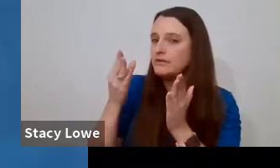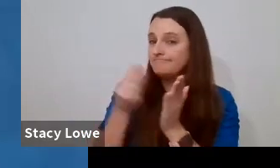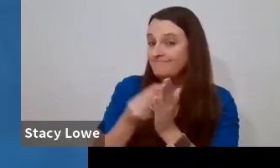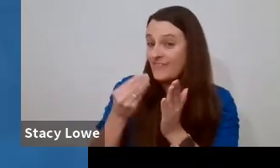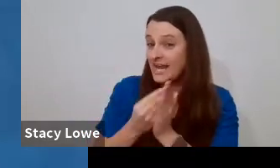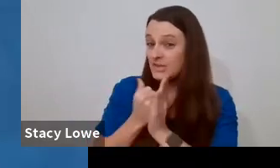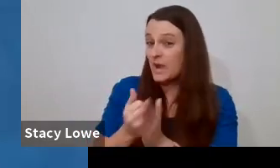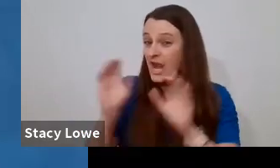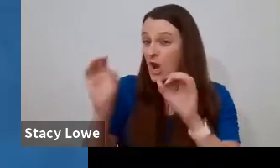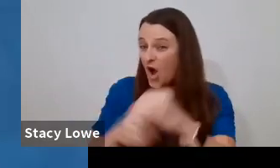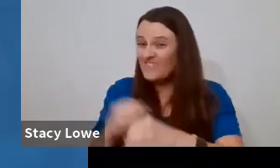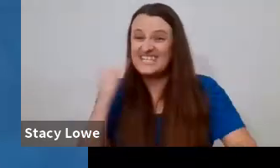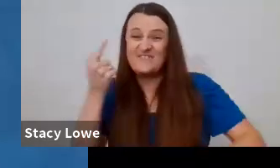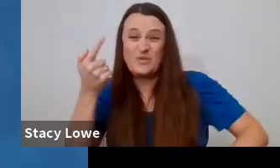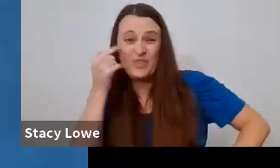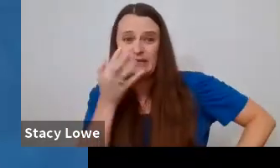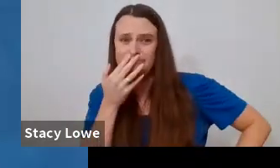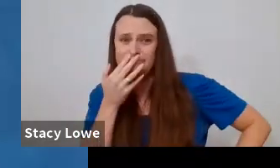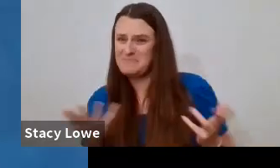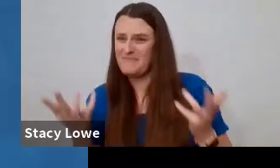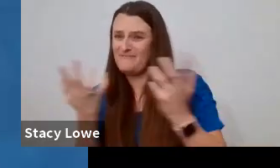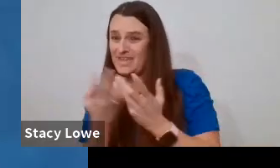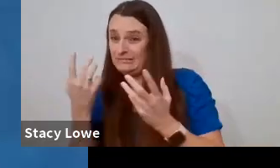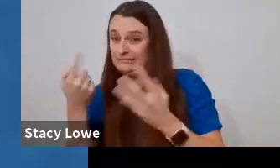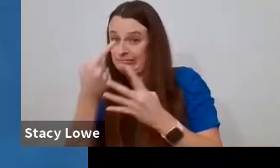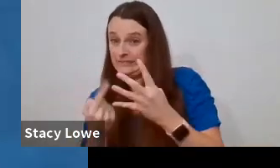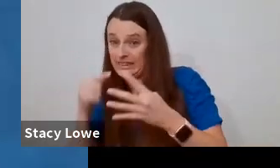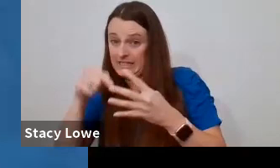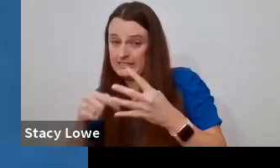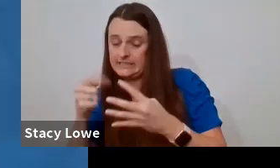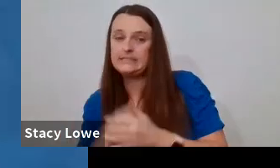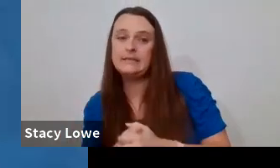think you may fit one of these categories.